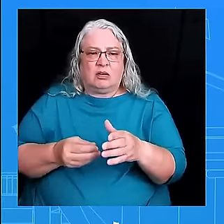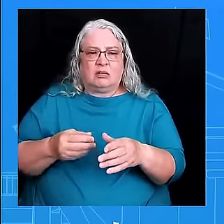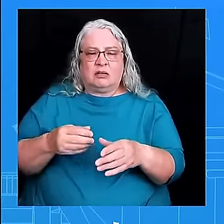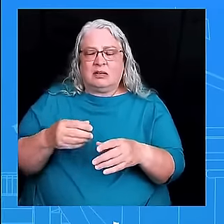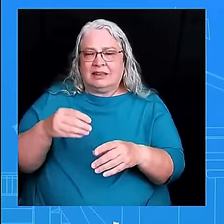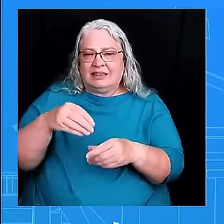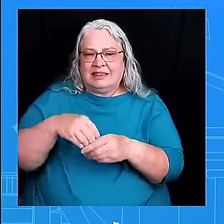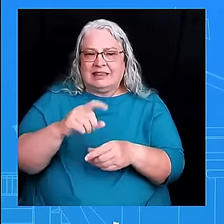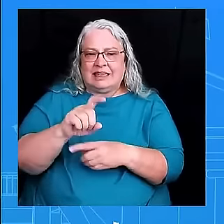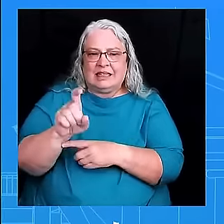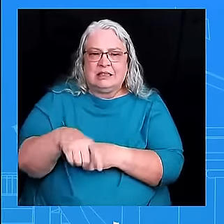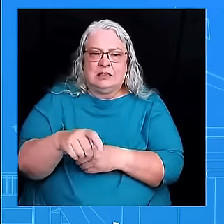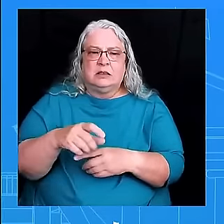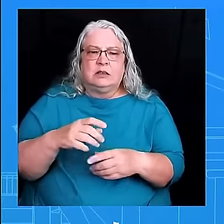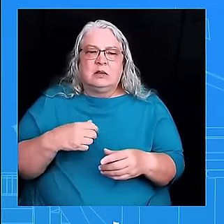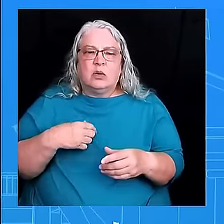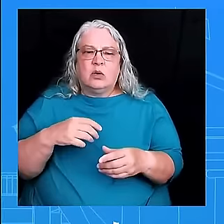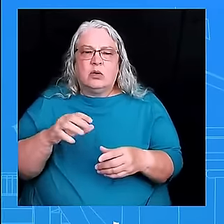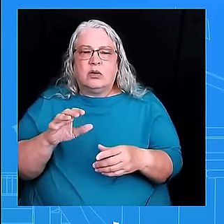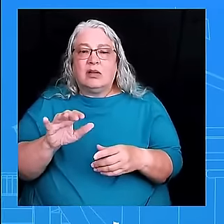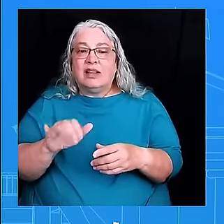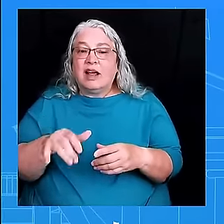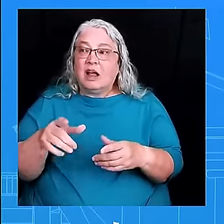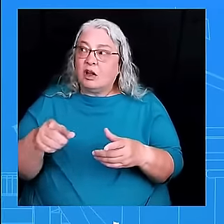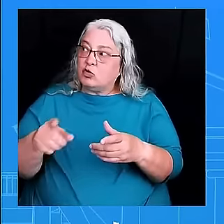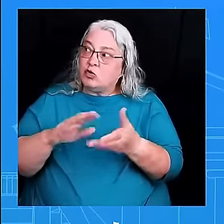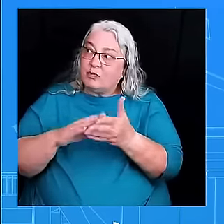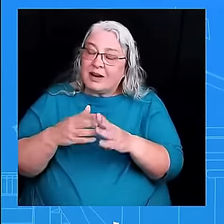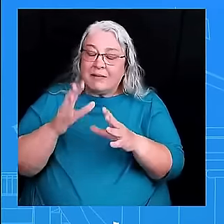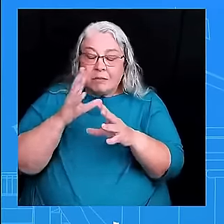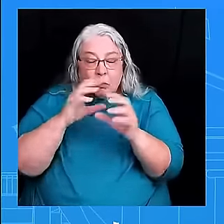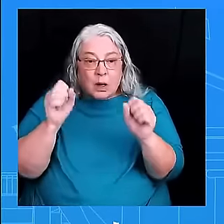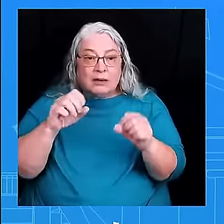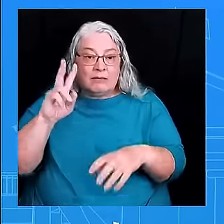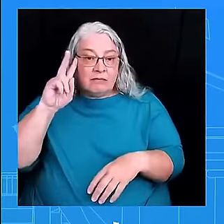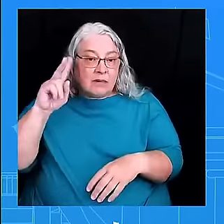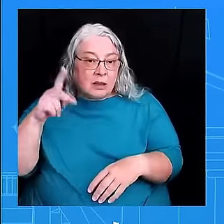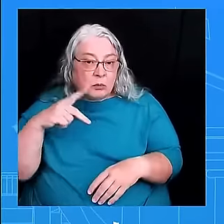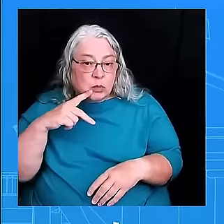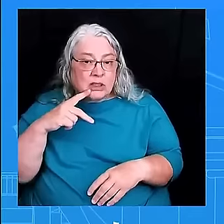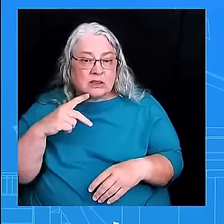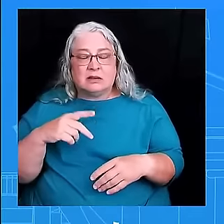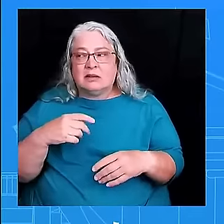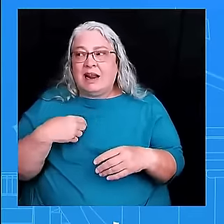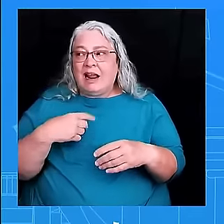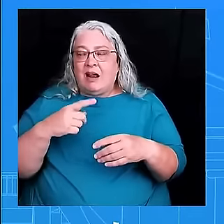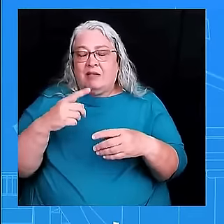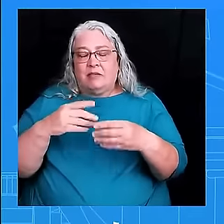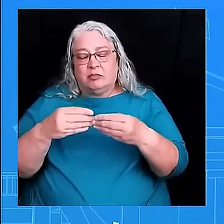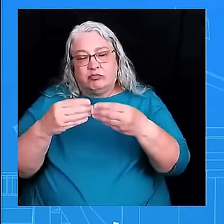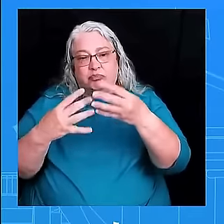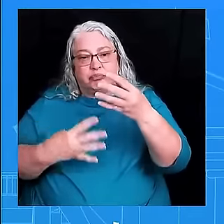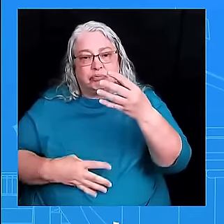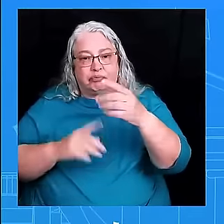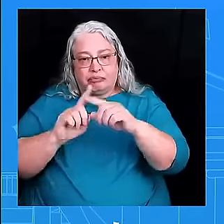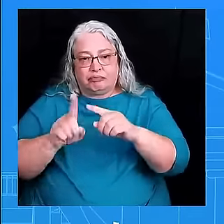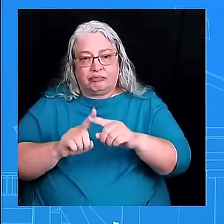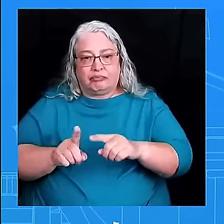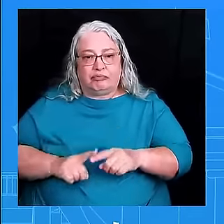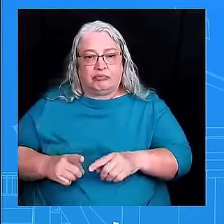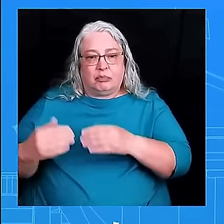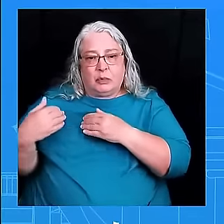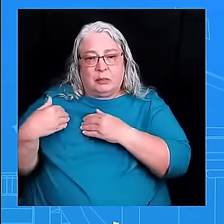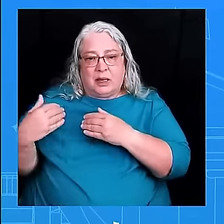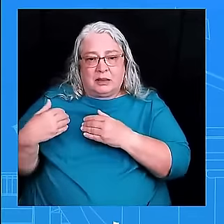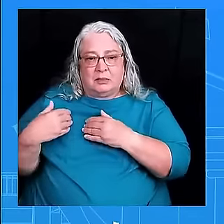back already, and she'll be joining the president and the families as they get to welcome their loved one back